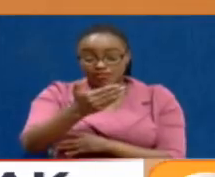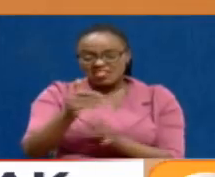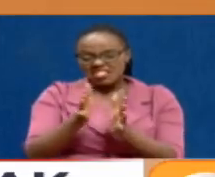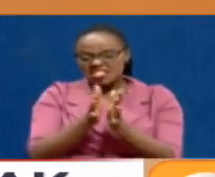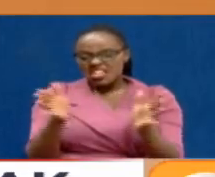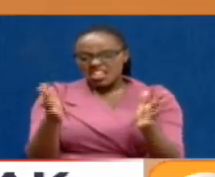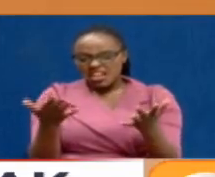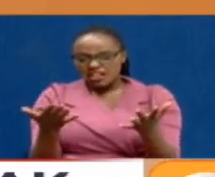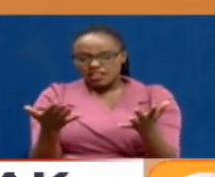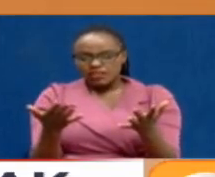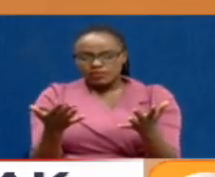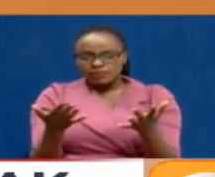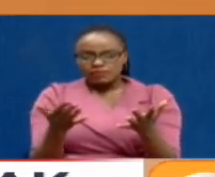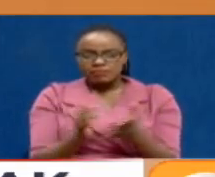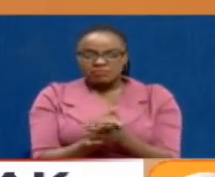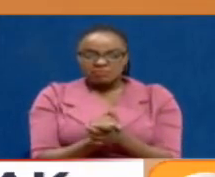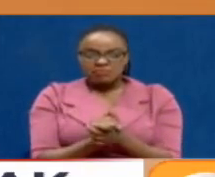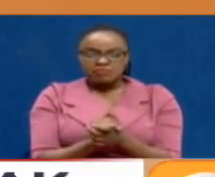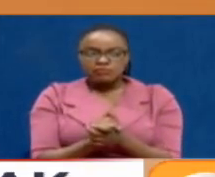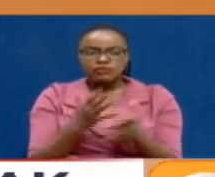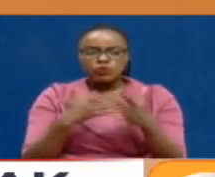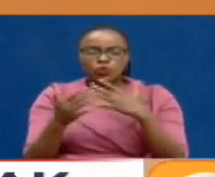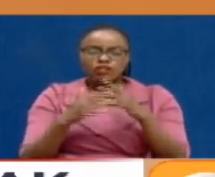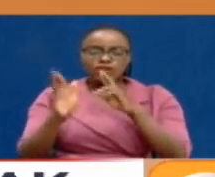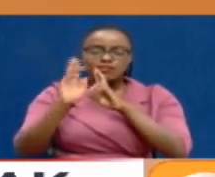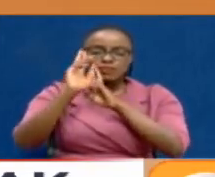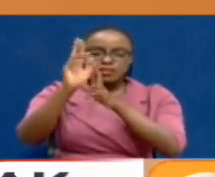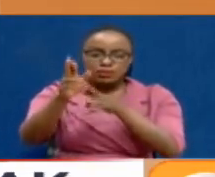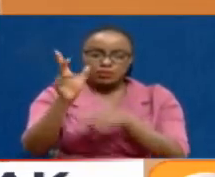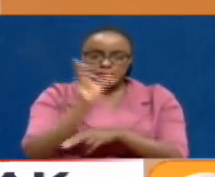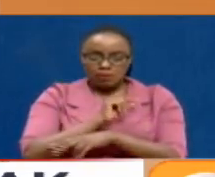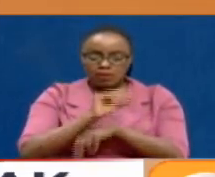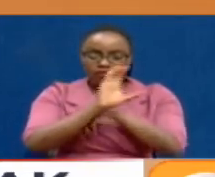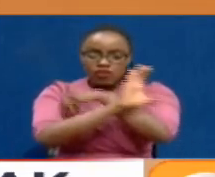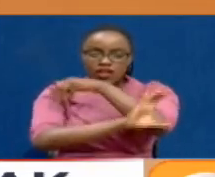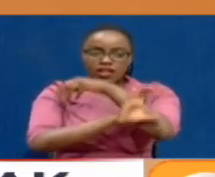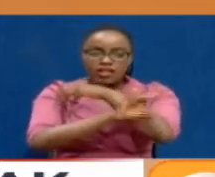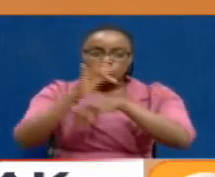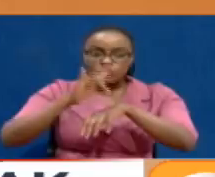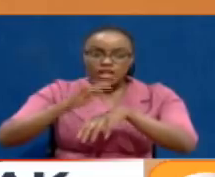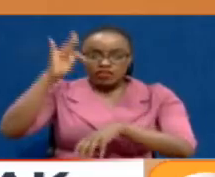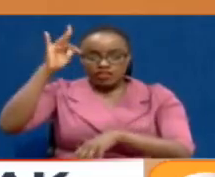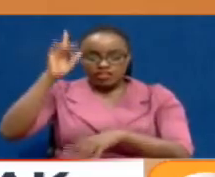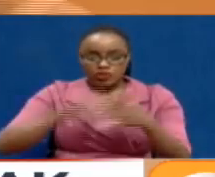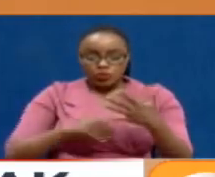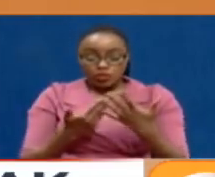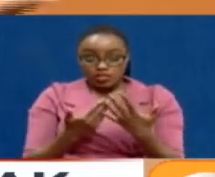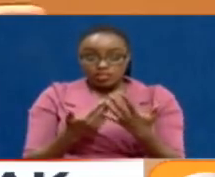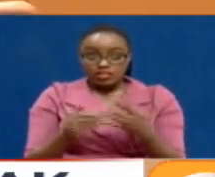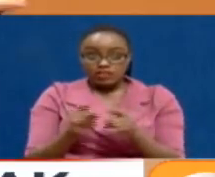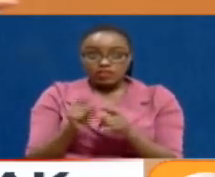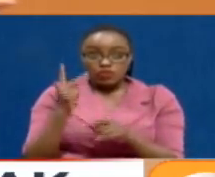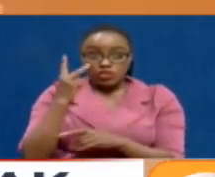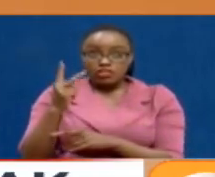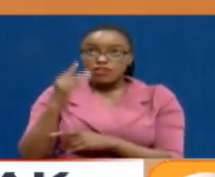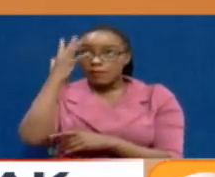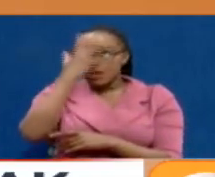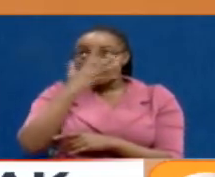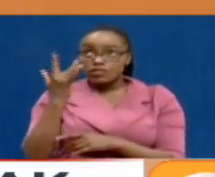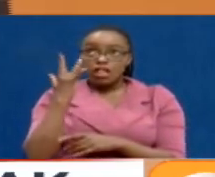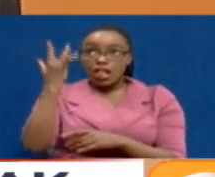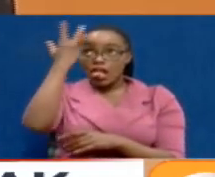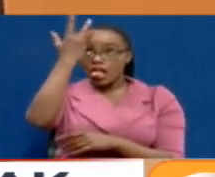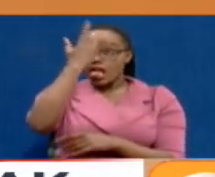Generally, what has been reported in countries affected is, and you just noticed I touched my face.